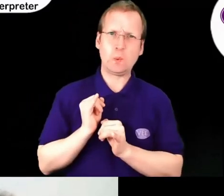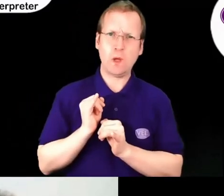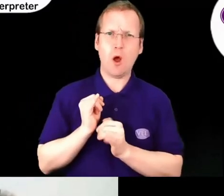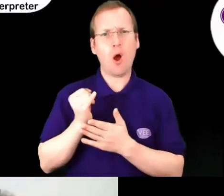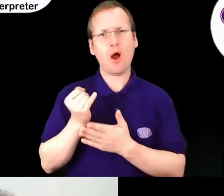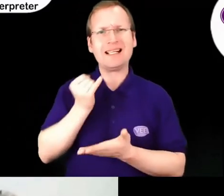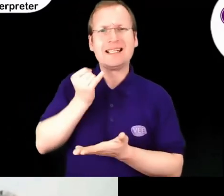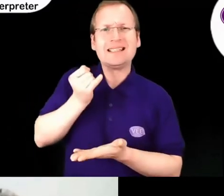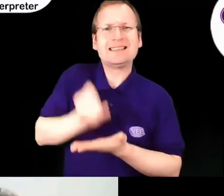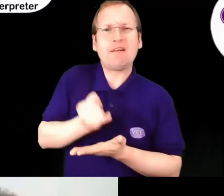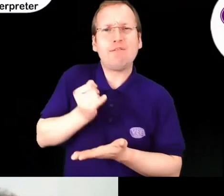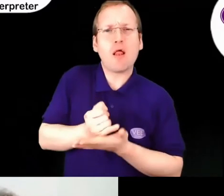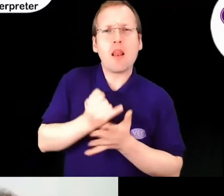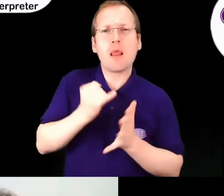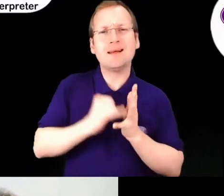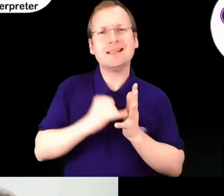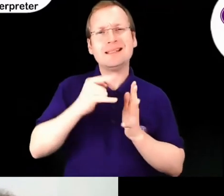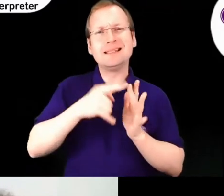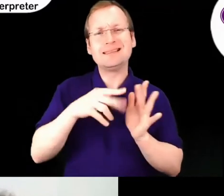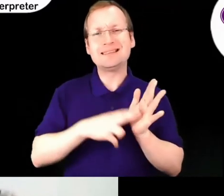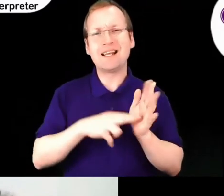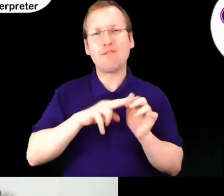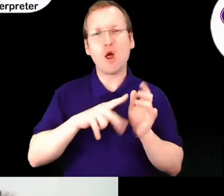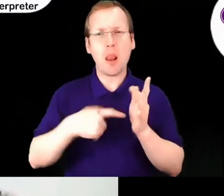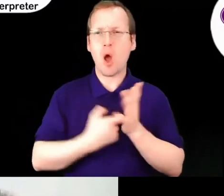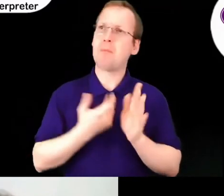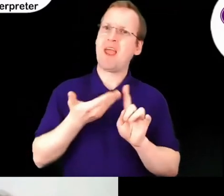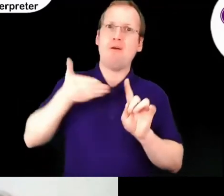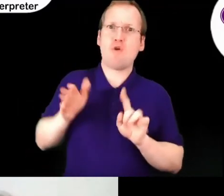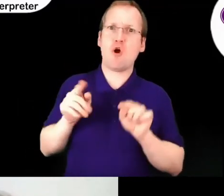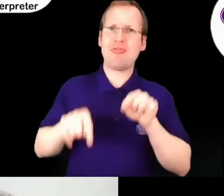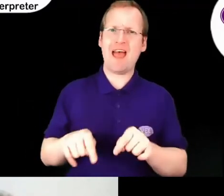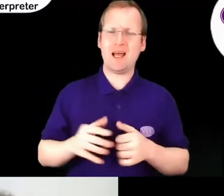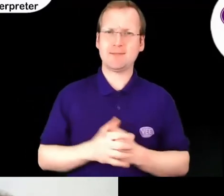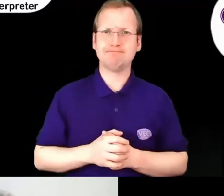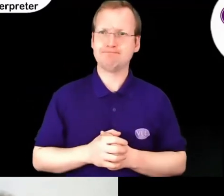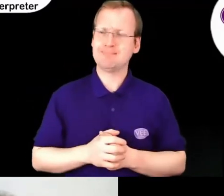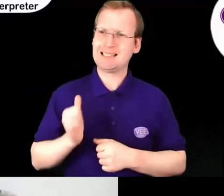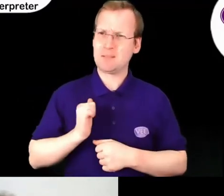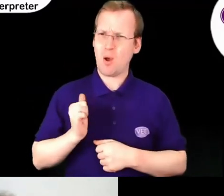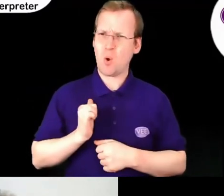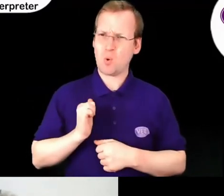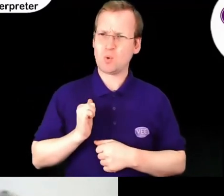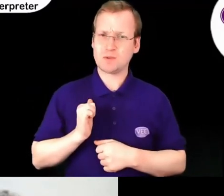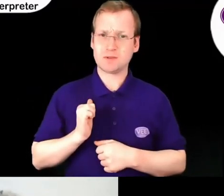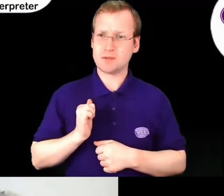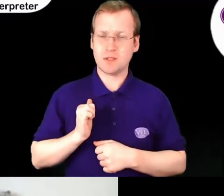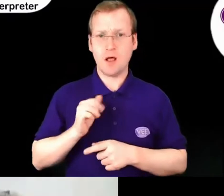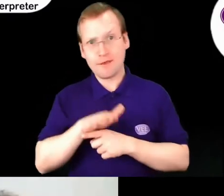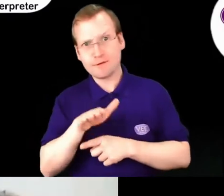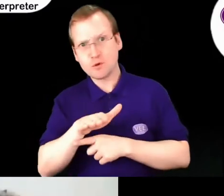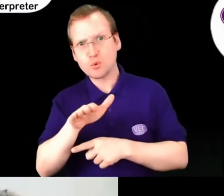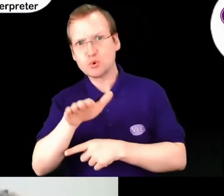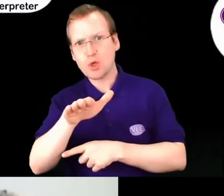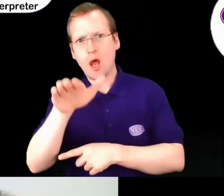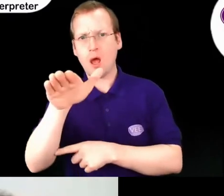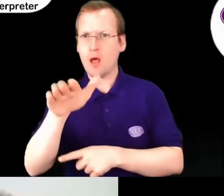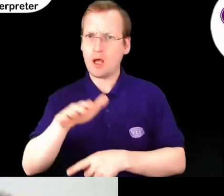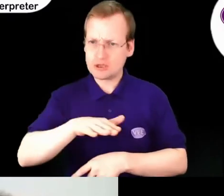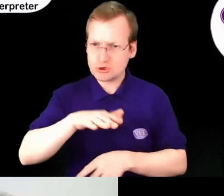something which was certainly to be avoided at all costs. And I suppose, you know, looking towards the future, as sometimes kids do when